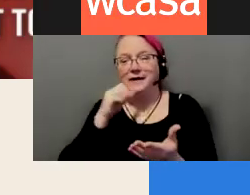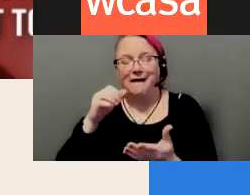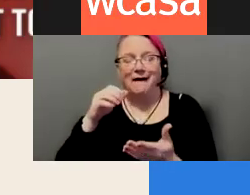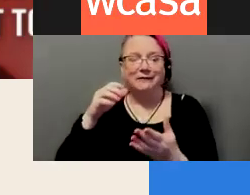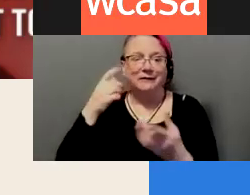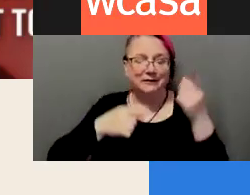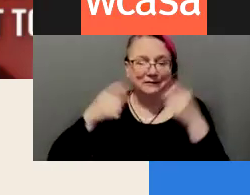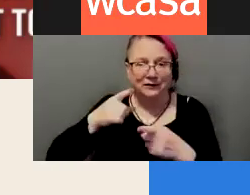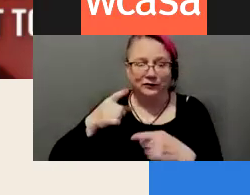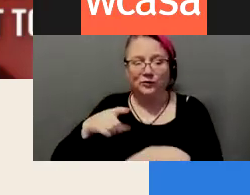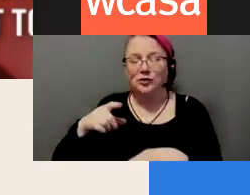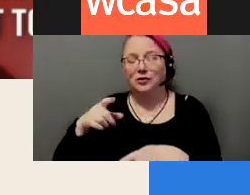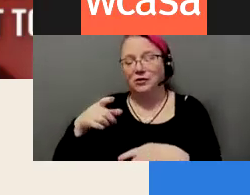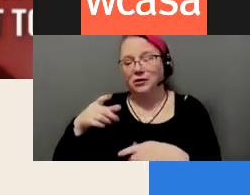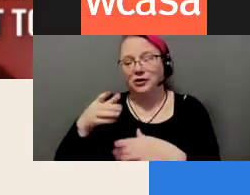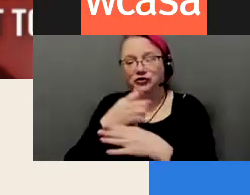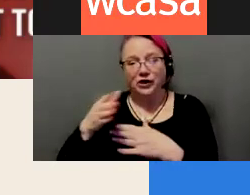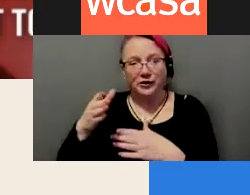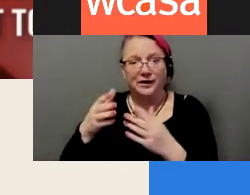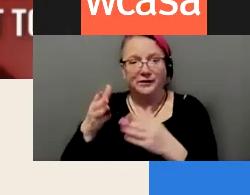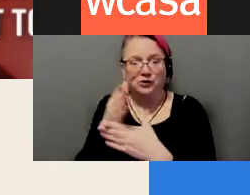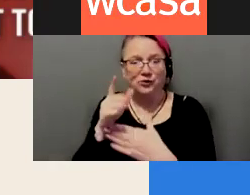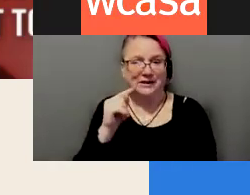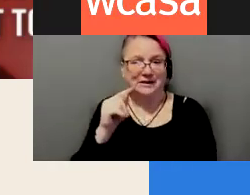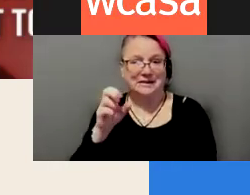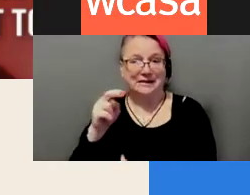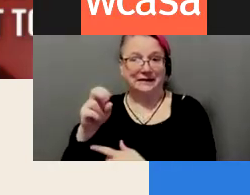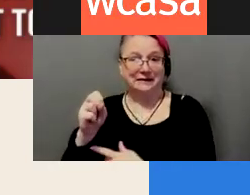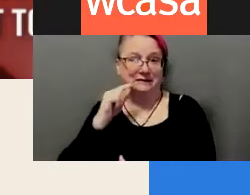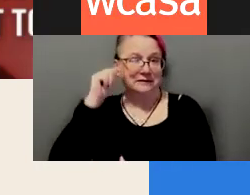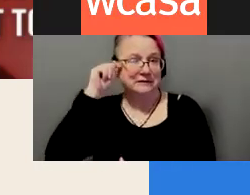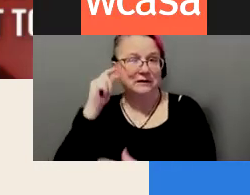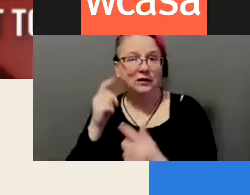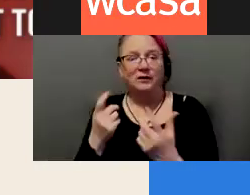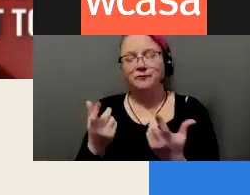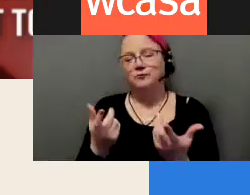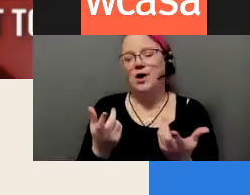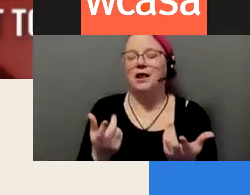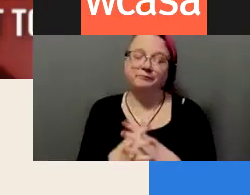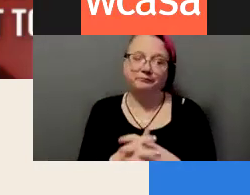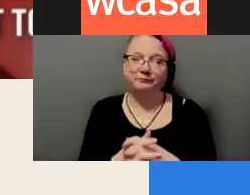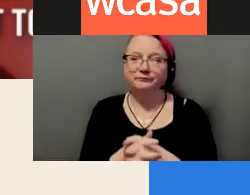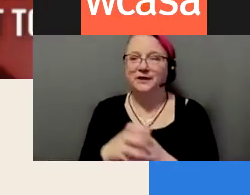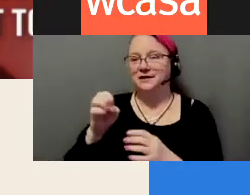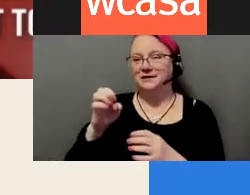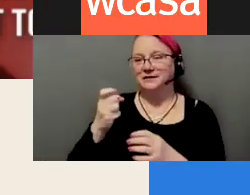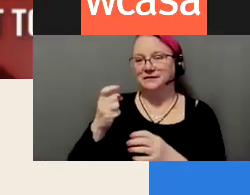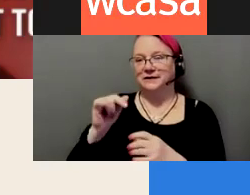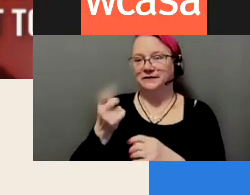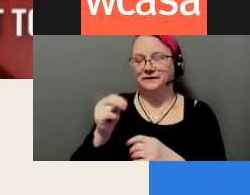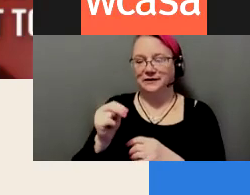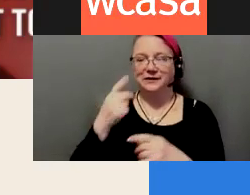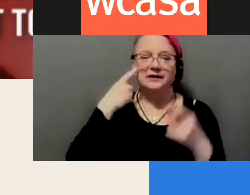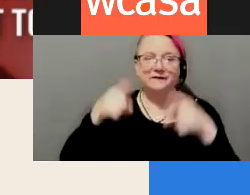image sharing between teens without well, really, the sexting diversion and consensual